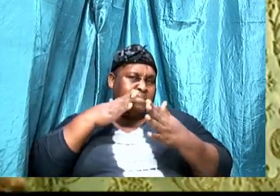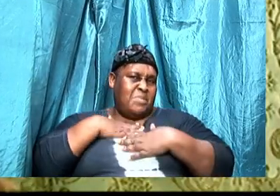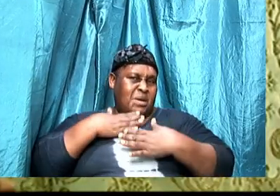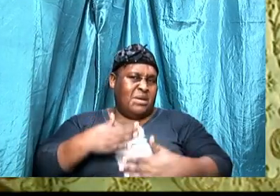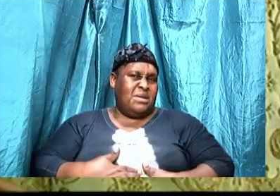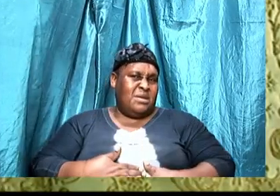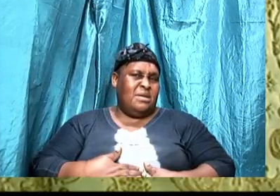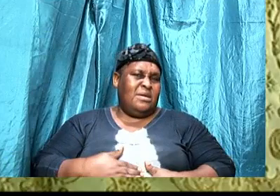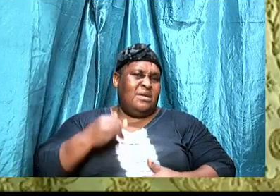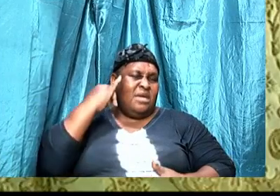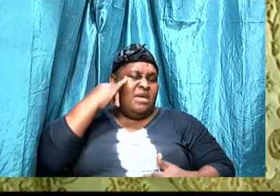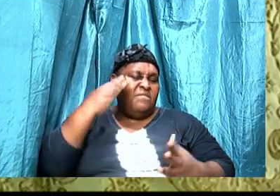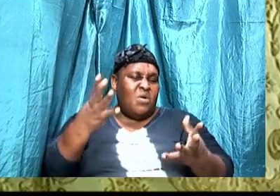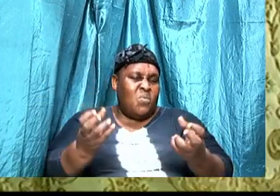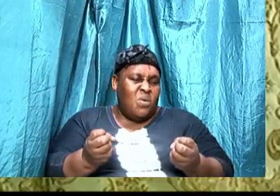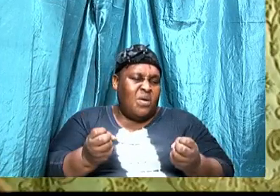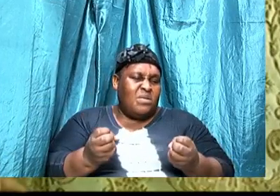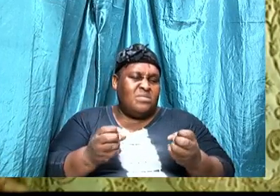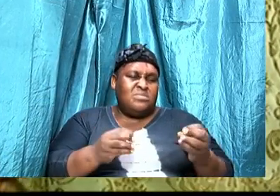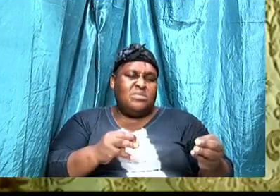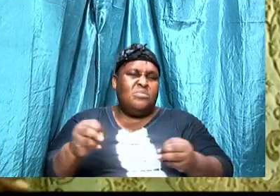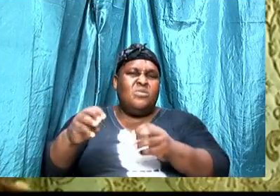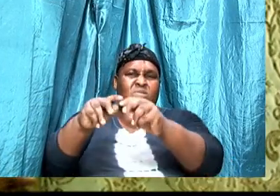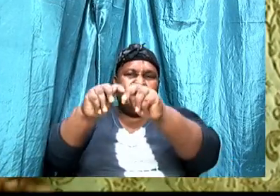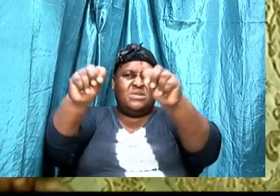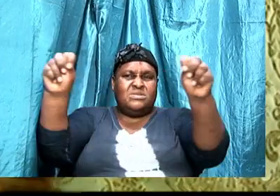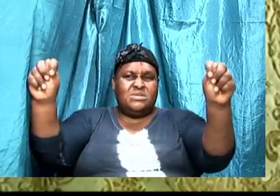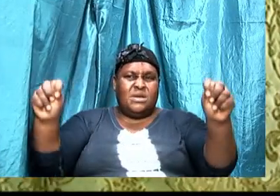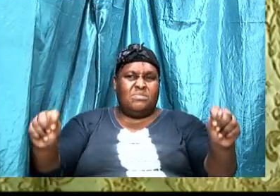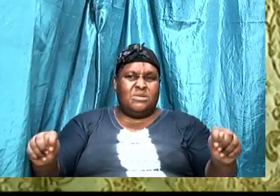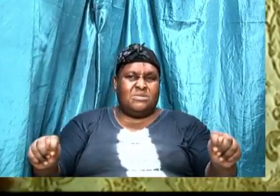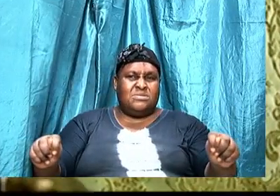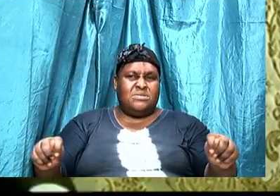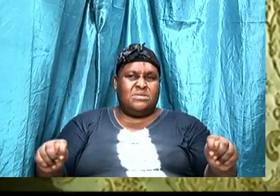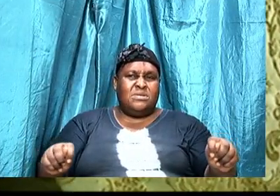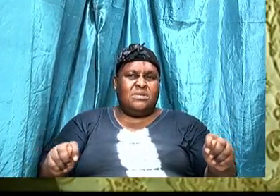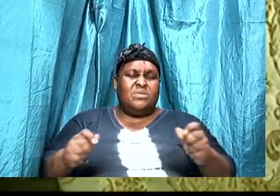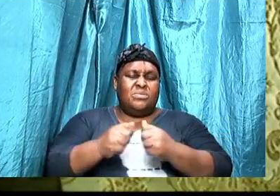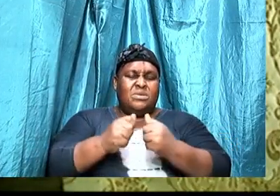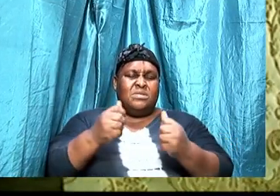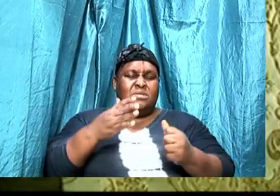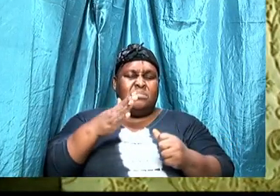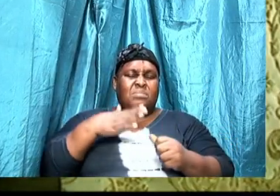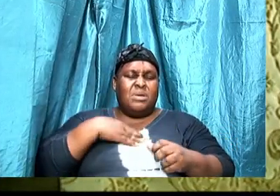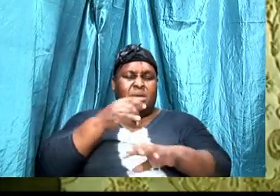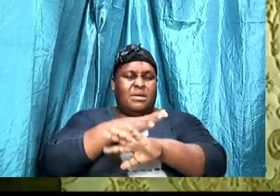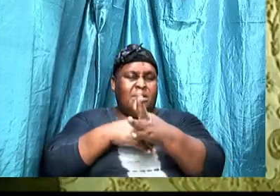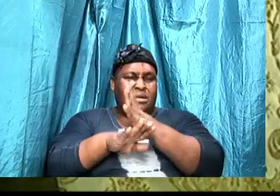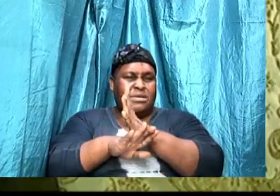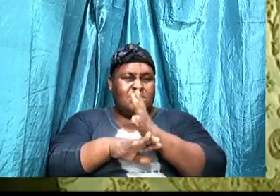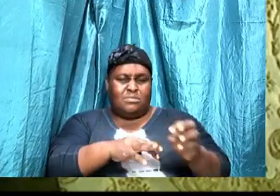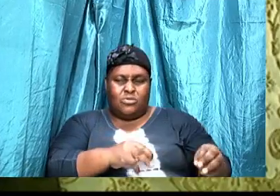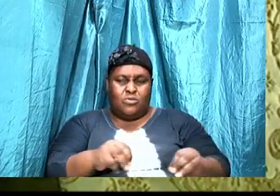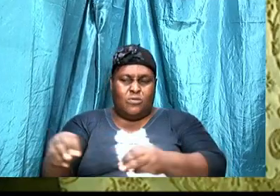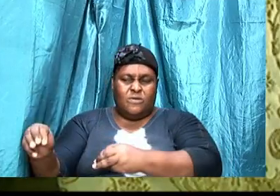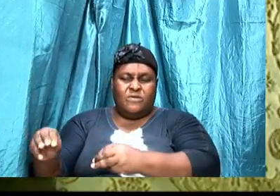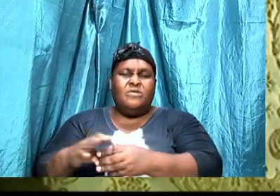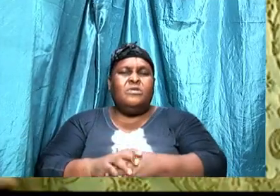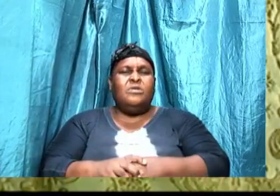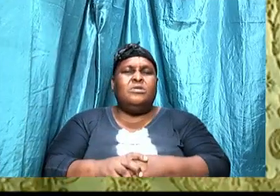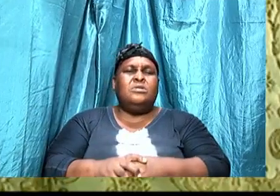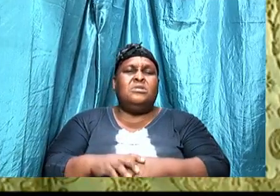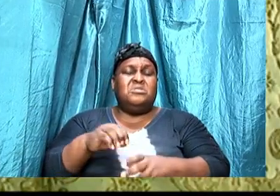this tablet, I use my body, which is the hand, and move it. And in the same way, most of the things